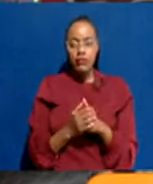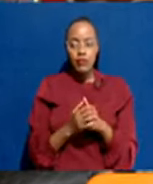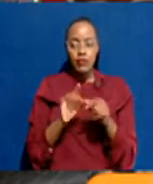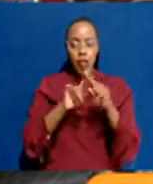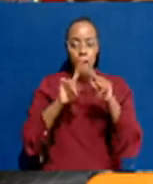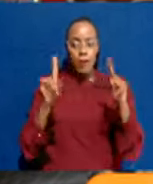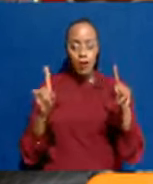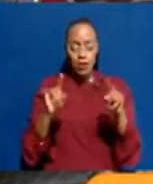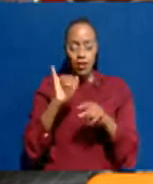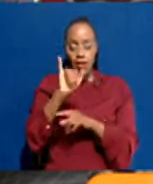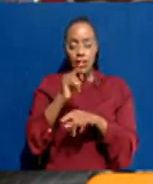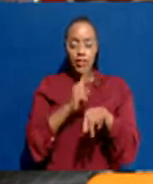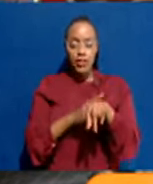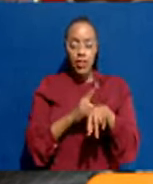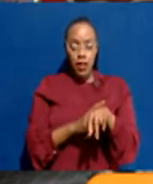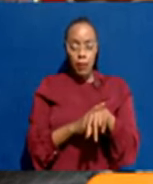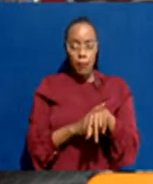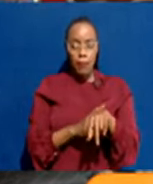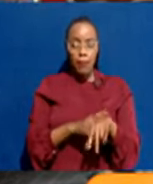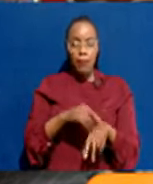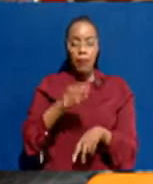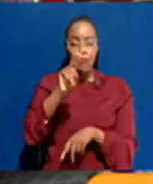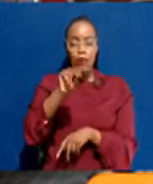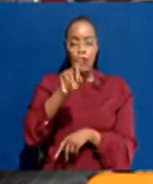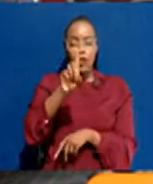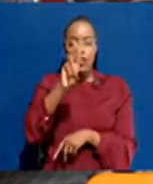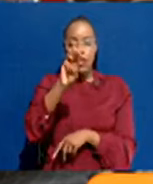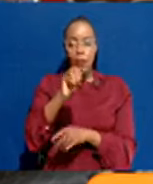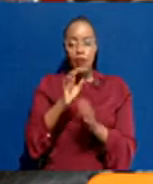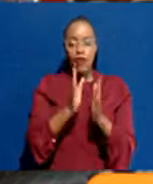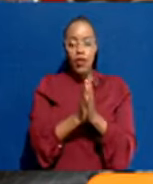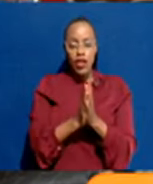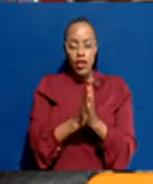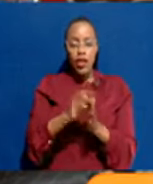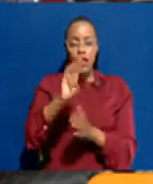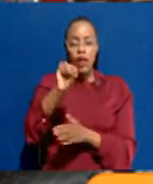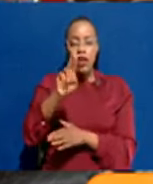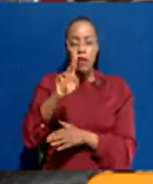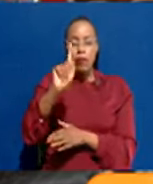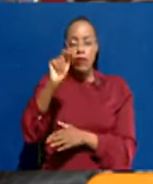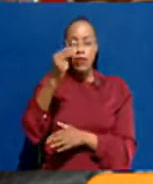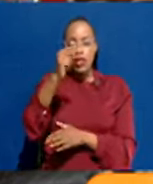But at that time, when Indemo and Karega Mutai